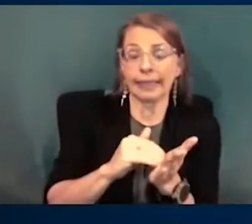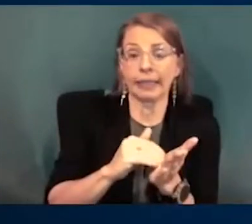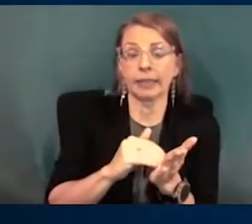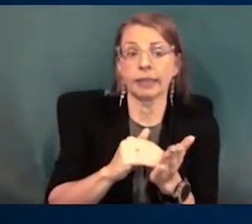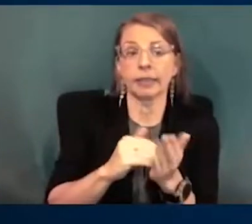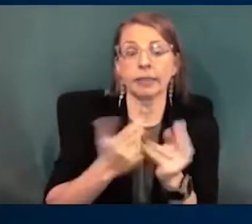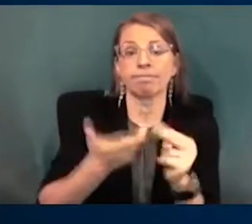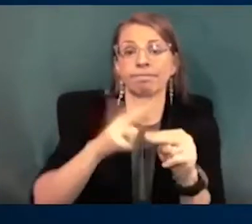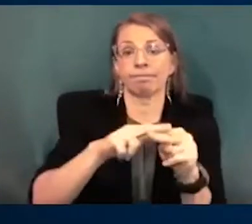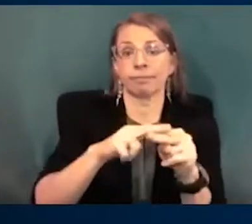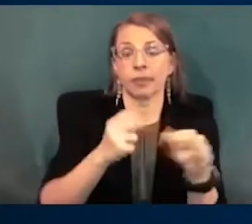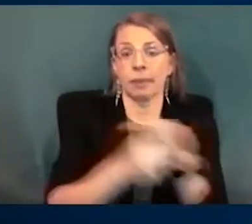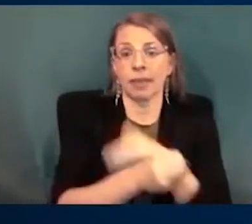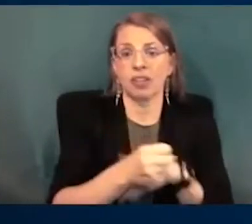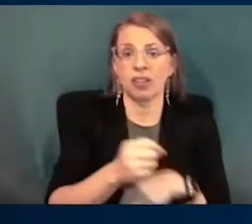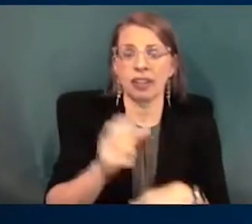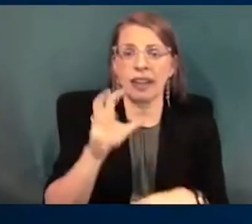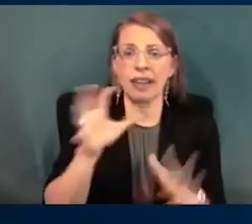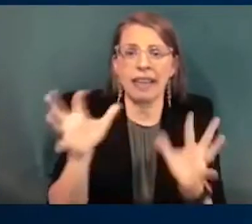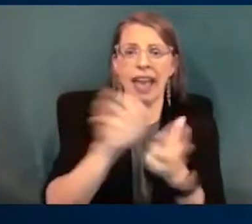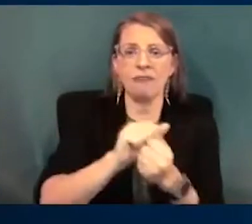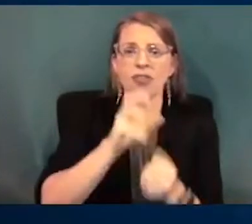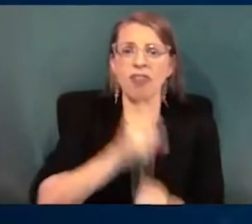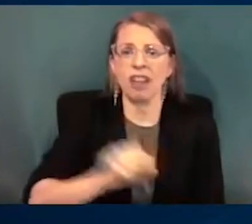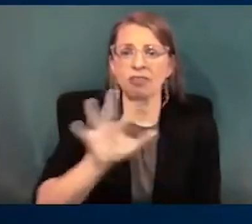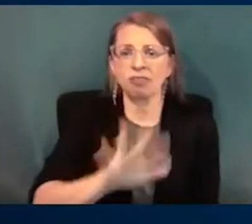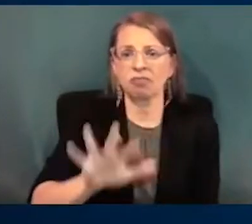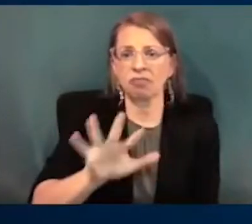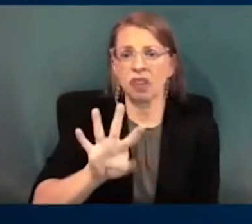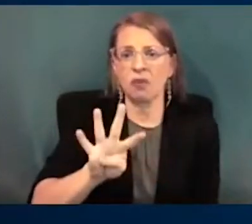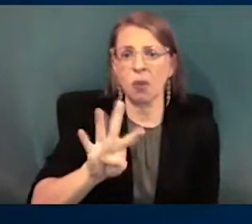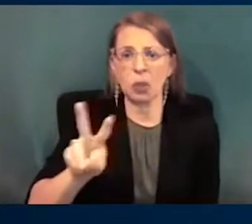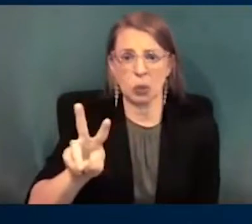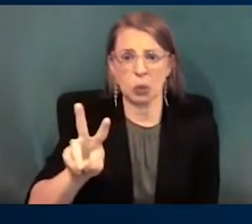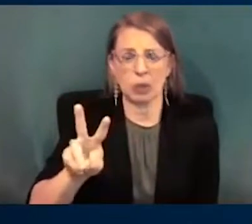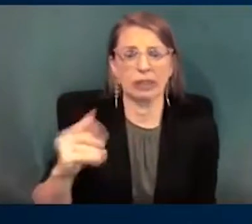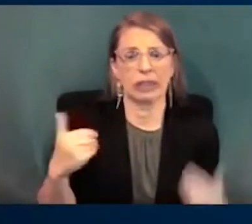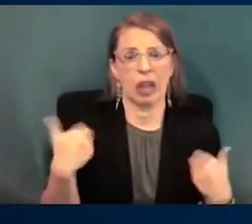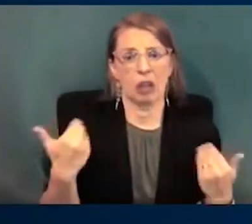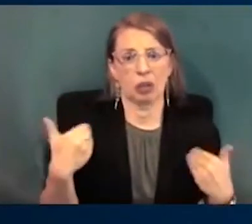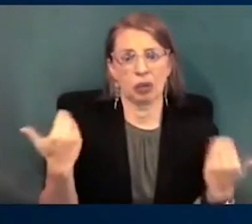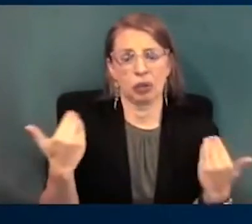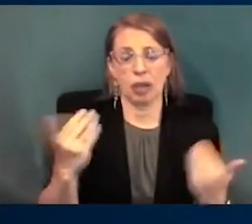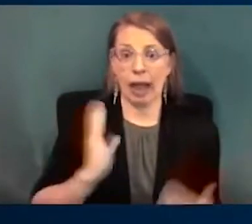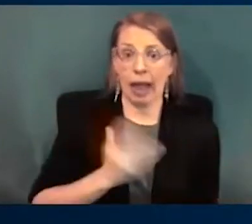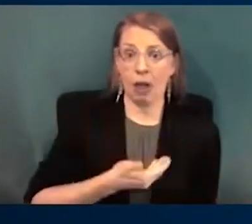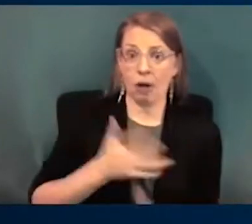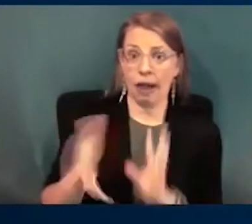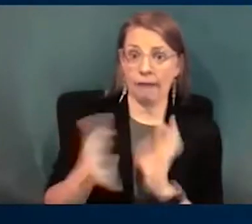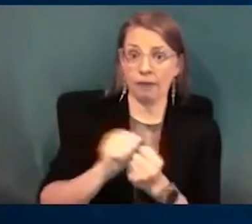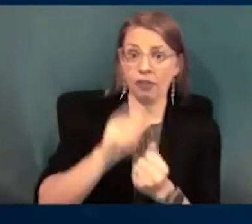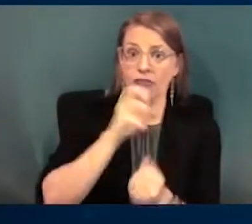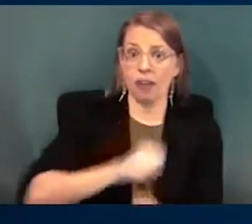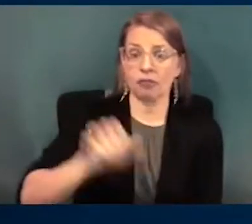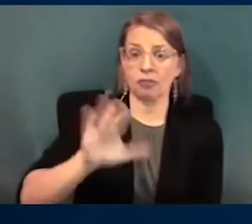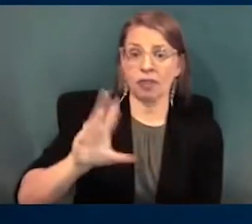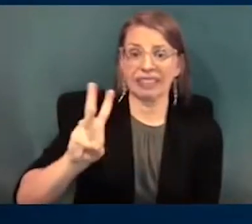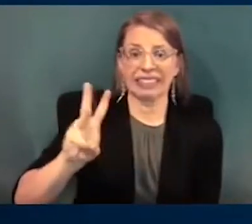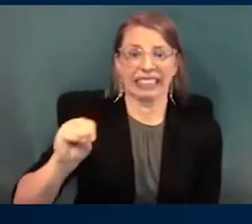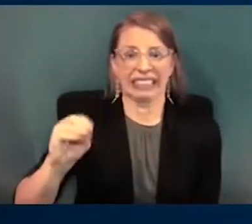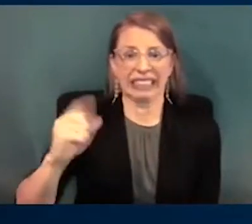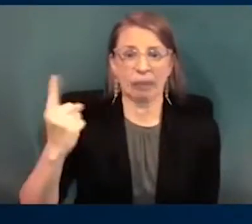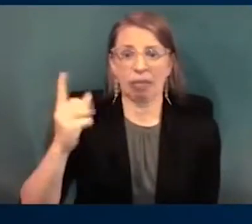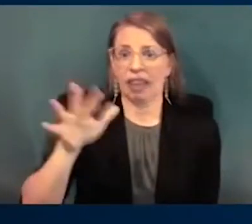was 42, I think, Hawkeye. Much younger. I mean, our average age was around 60-something. Now into the